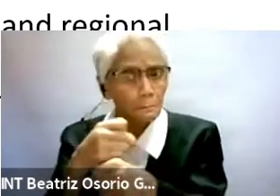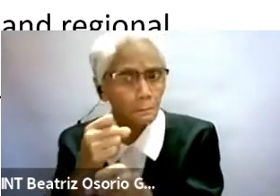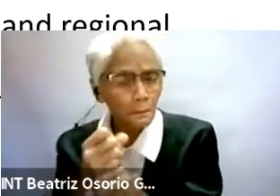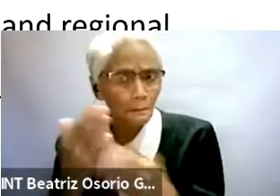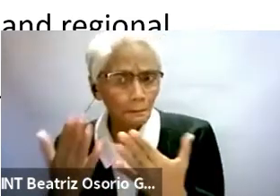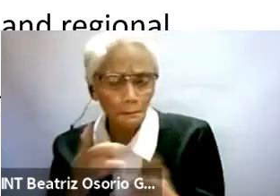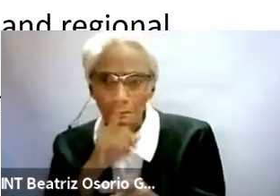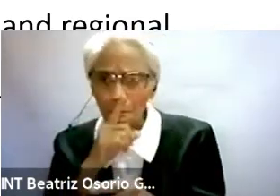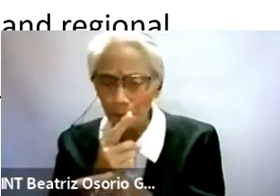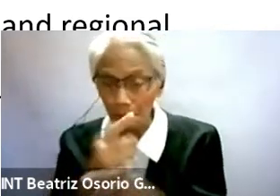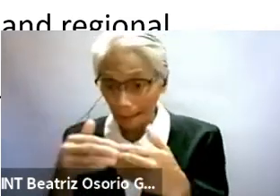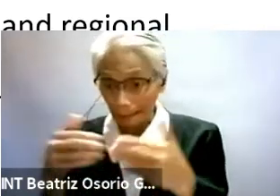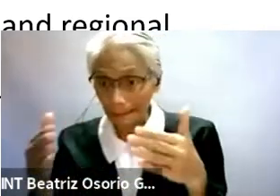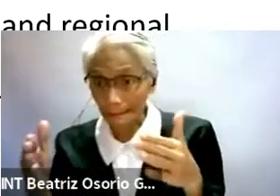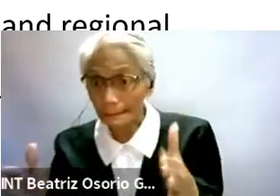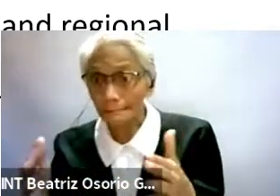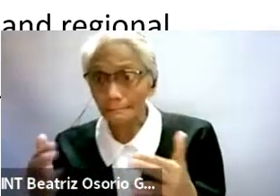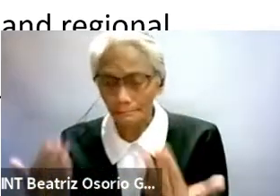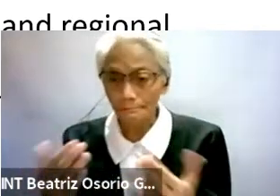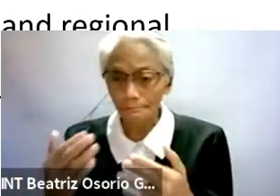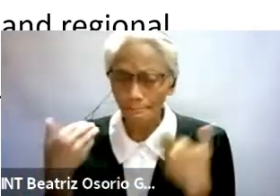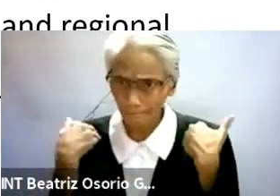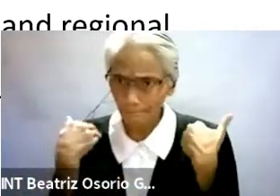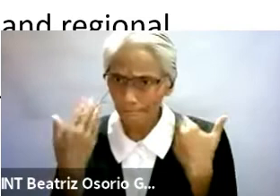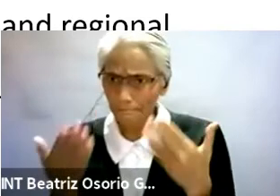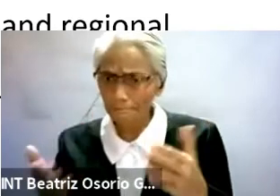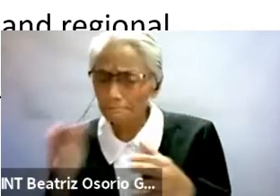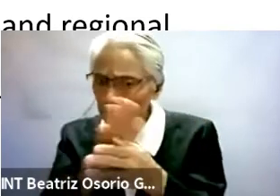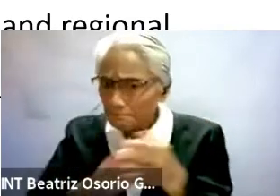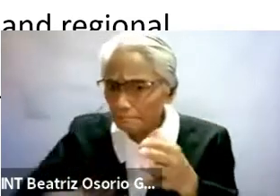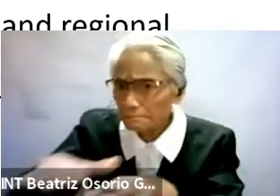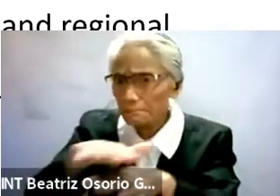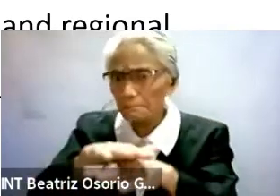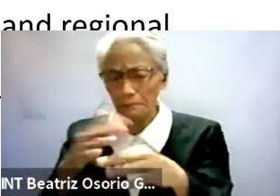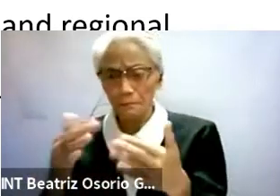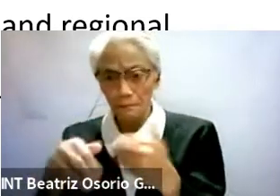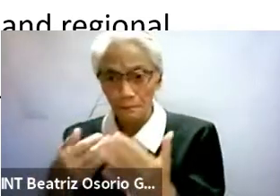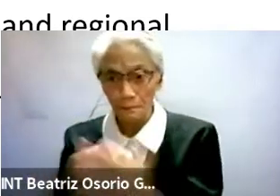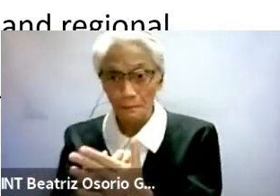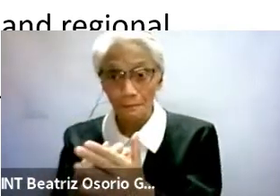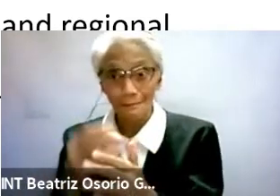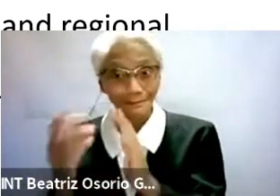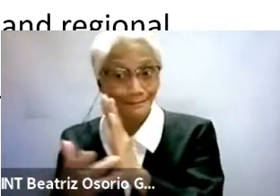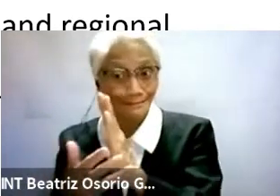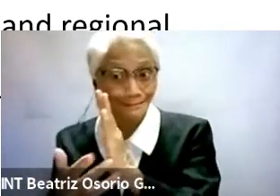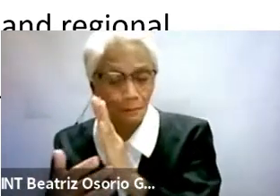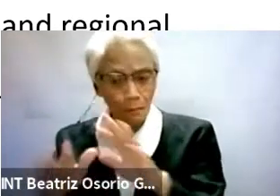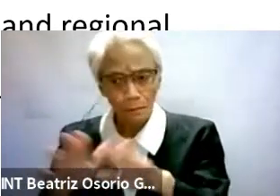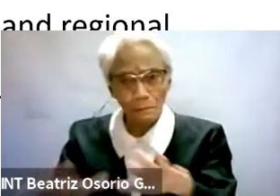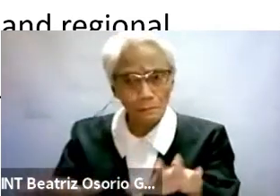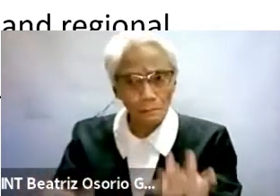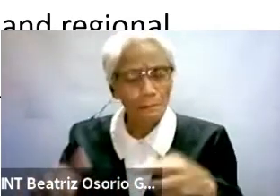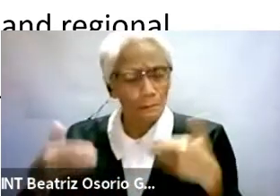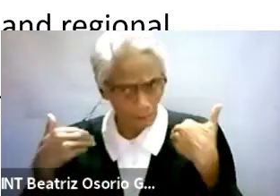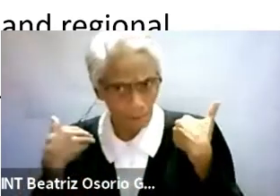general comment covered children's digital rights while taking into account children's evolving